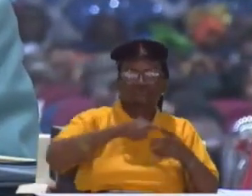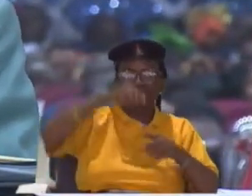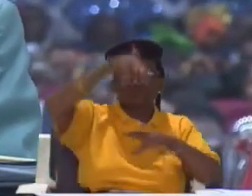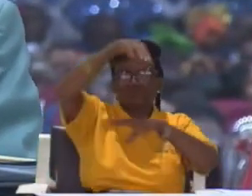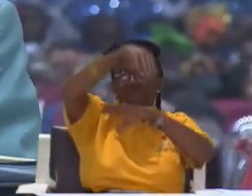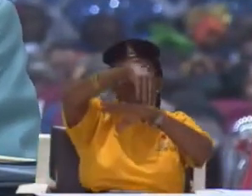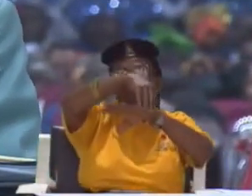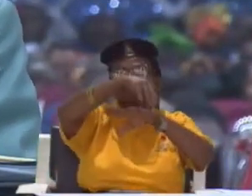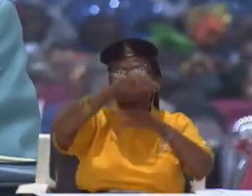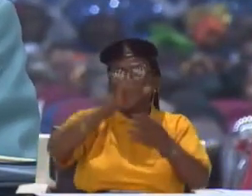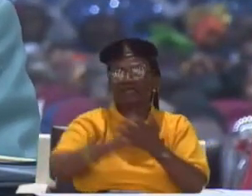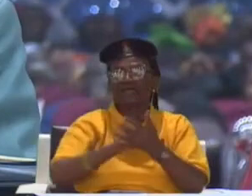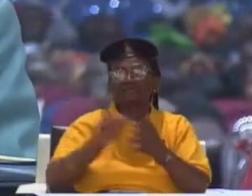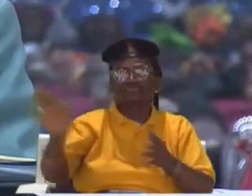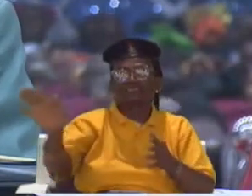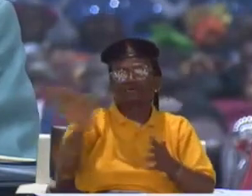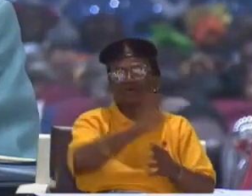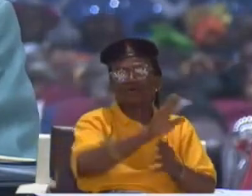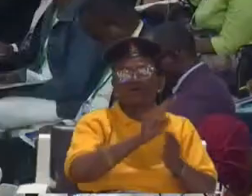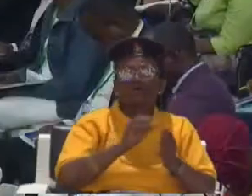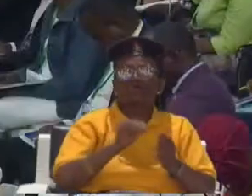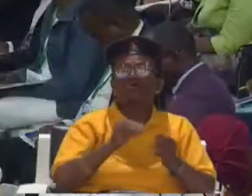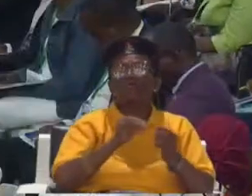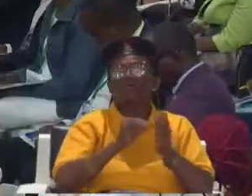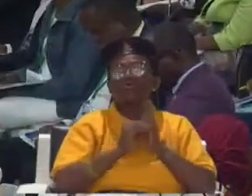that your own case will not be impossible with God.